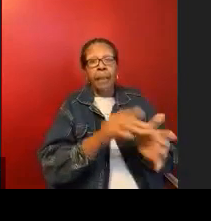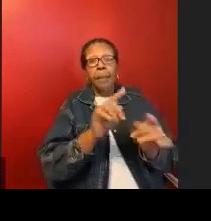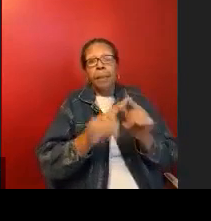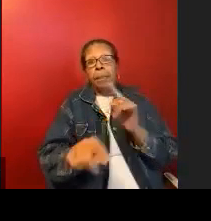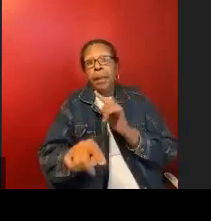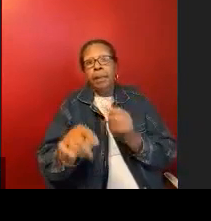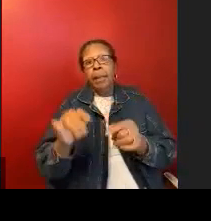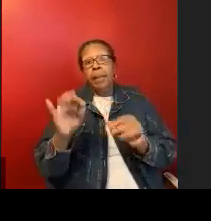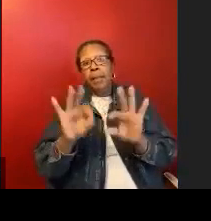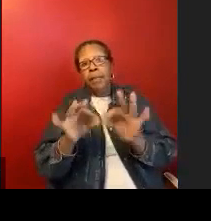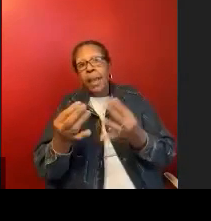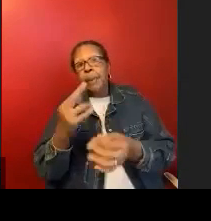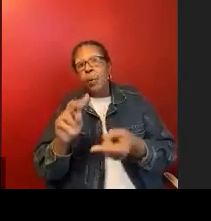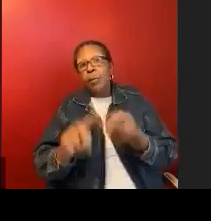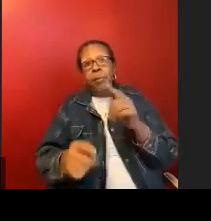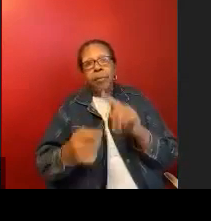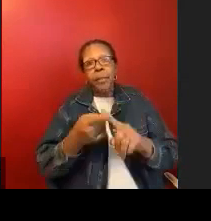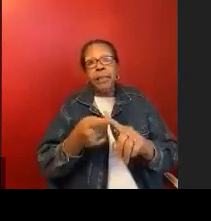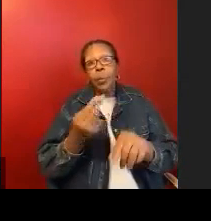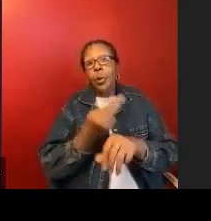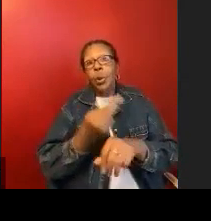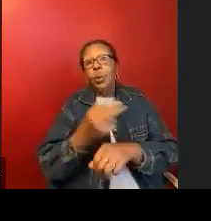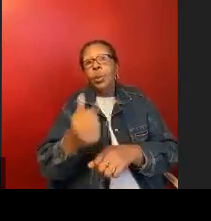call them another name, right?